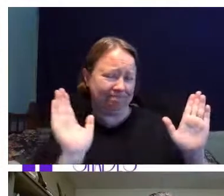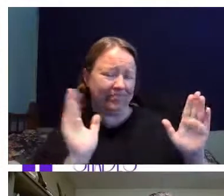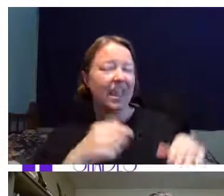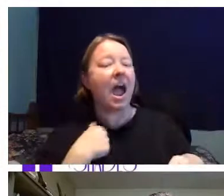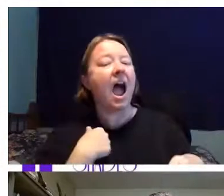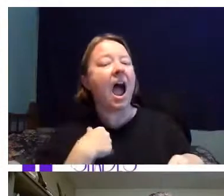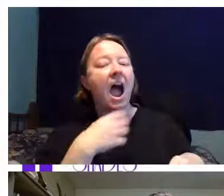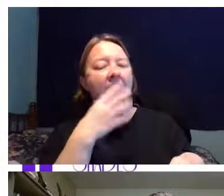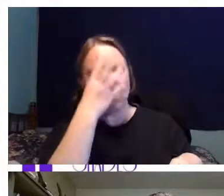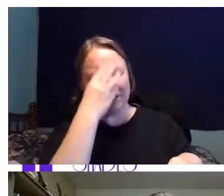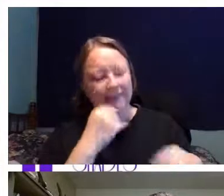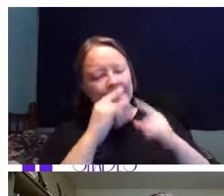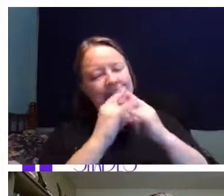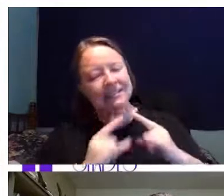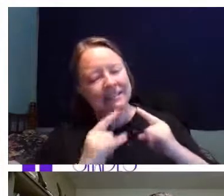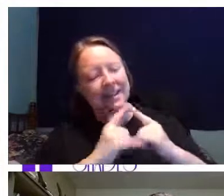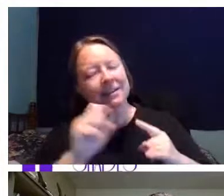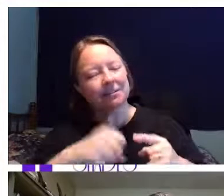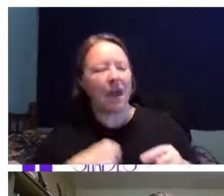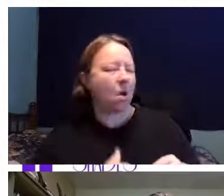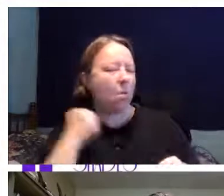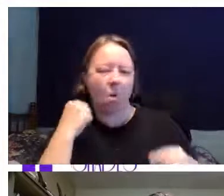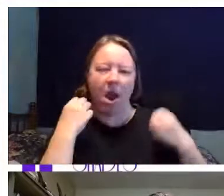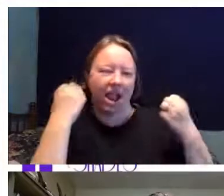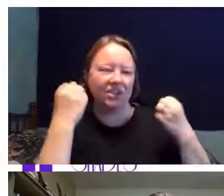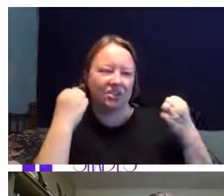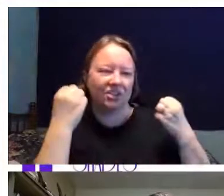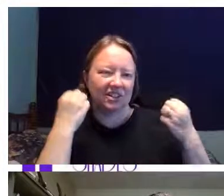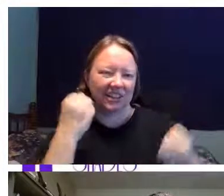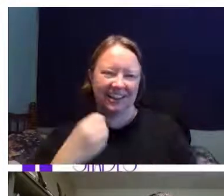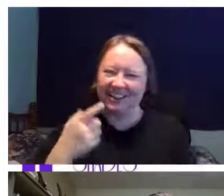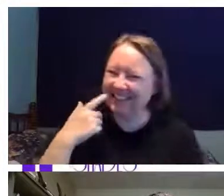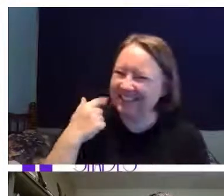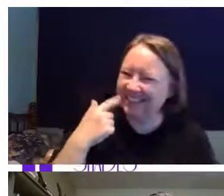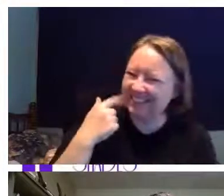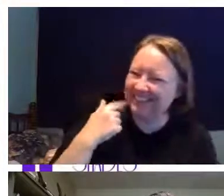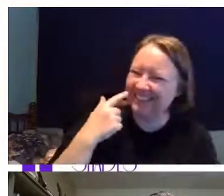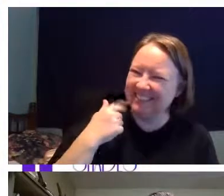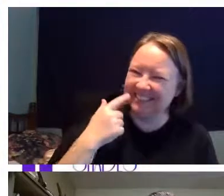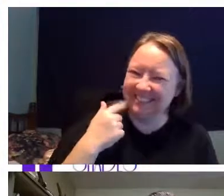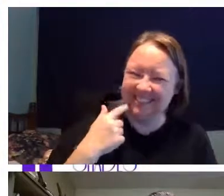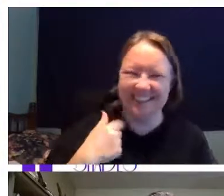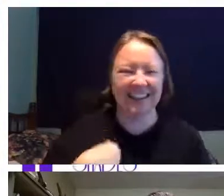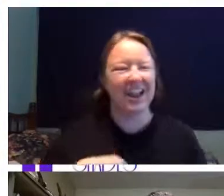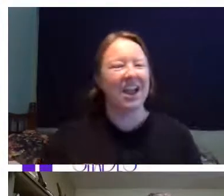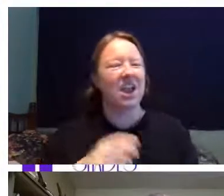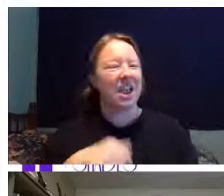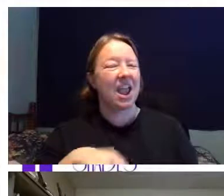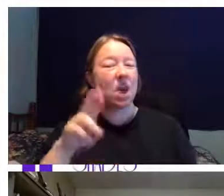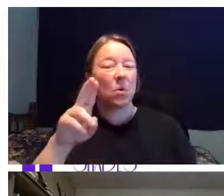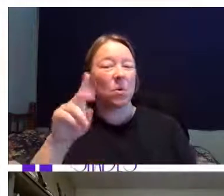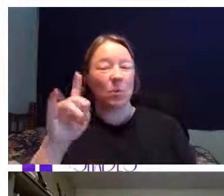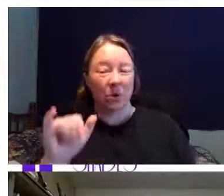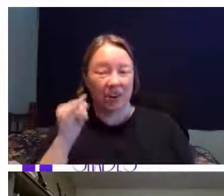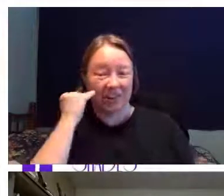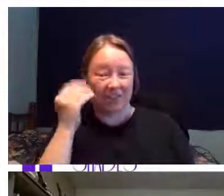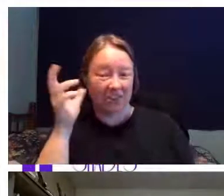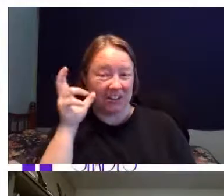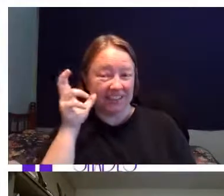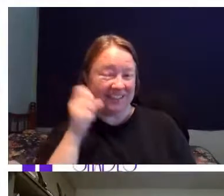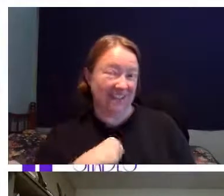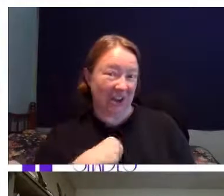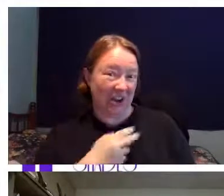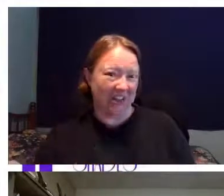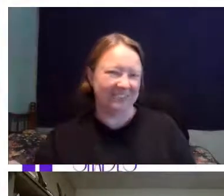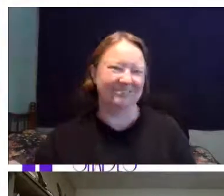I'll sleep in a tent, but I will not exercise. I'm just saying. Sorry, Rudy, if you're listening. So